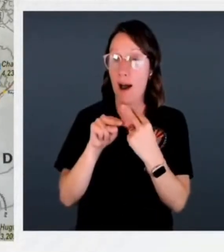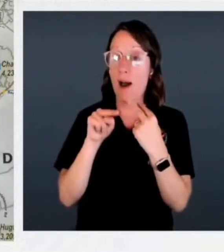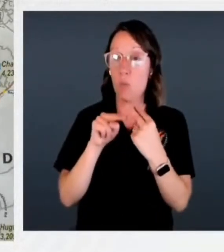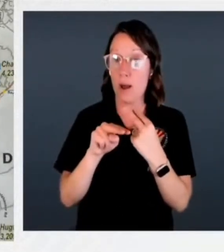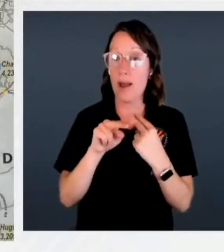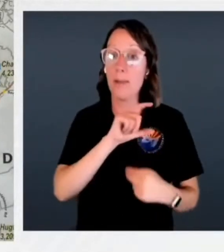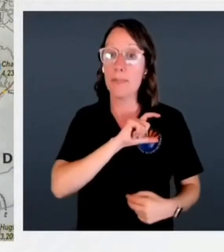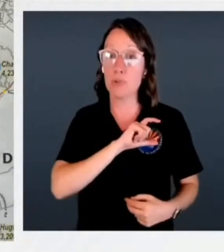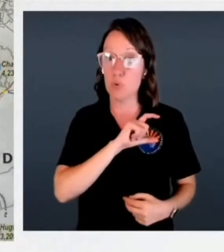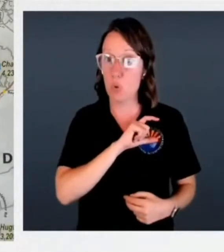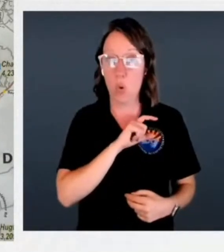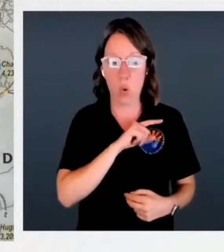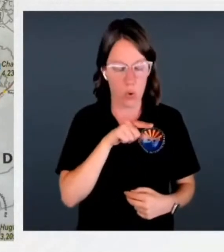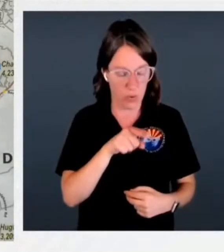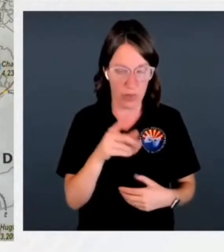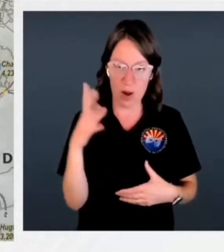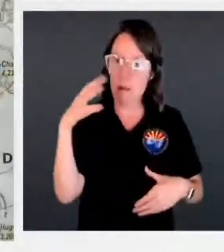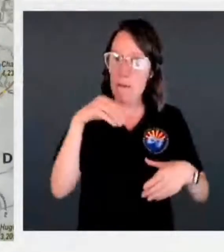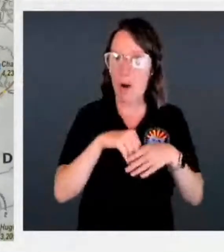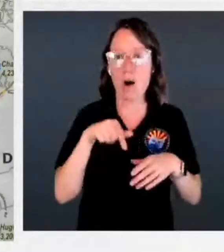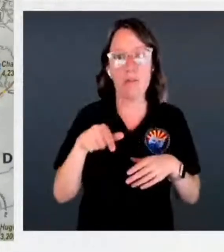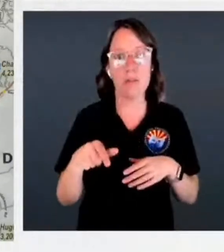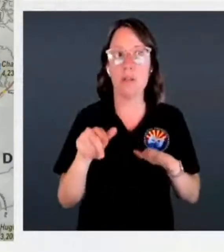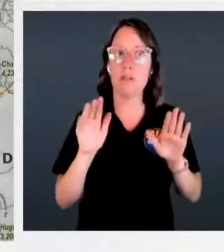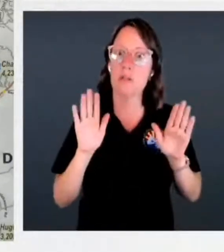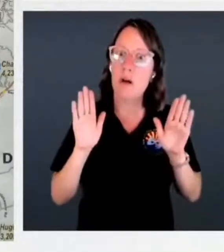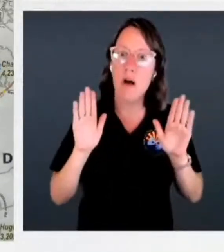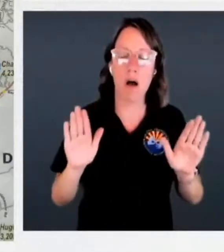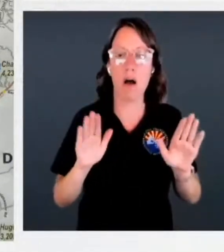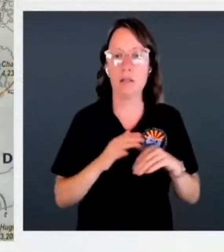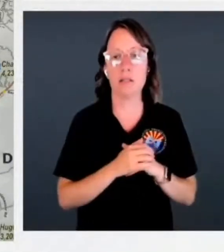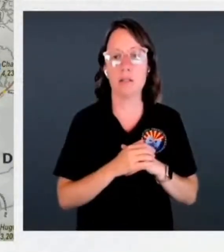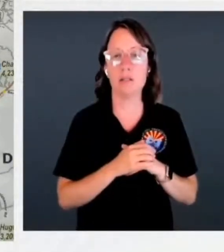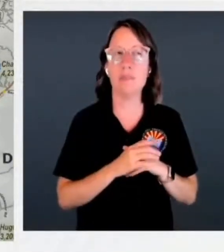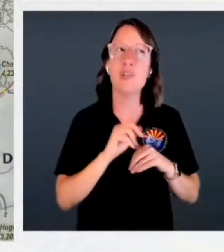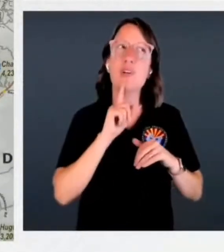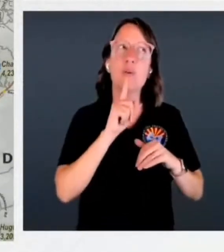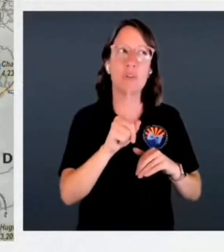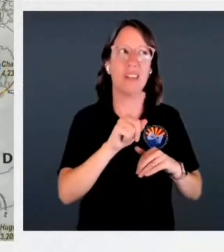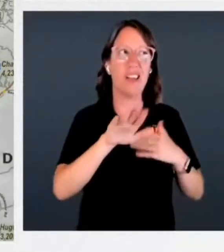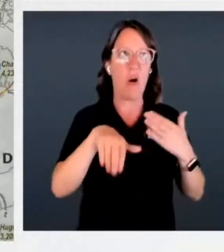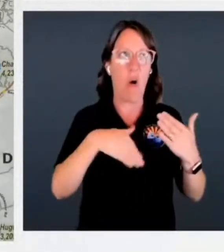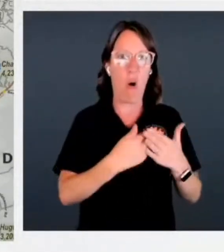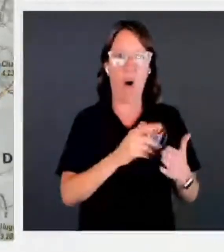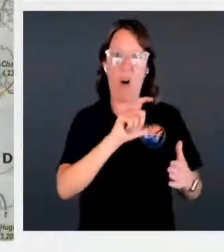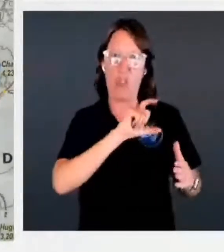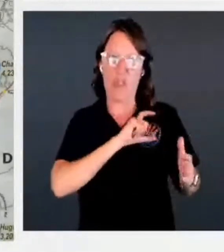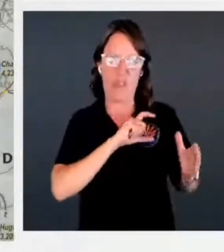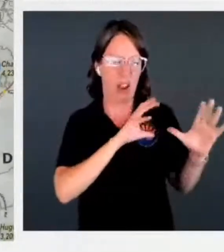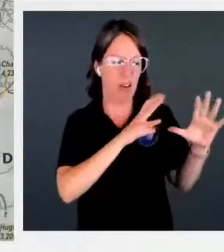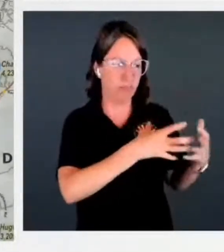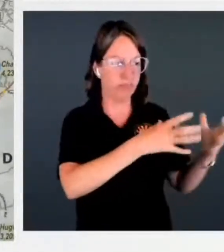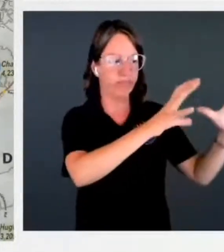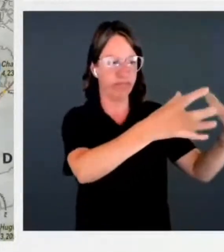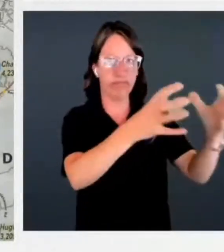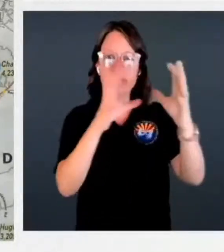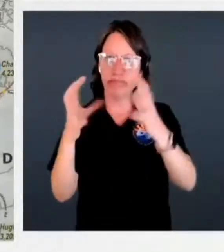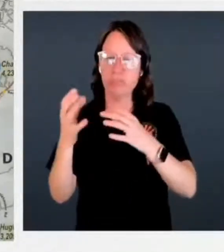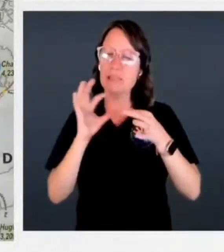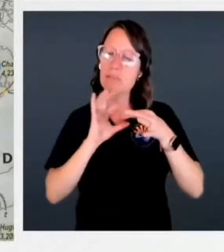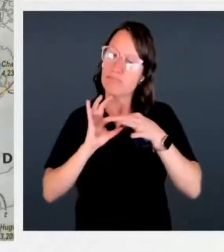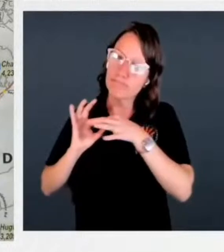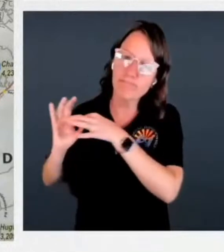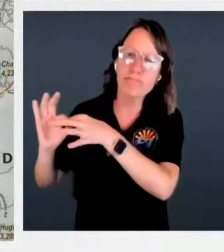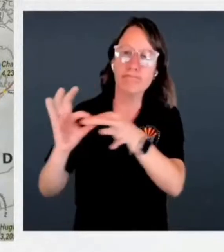They've been very collaborative with us, and we're all working as a really good team. So we communicate nonstop. So I want you to know